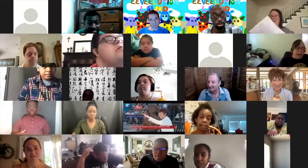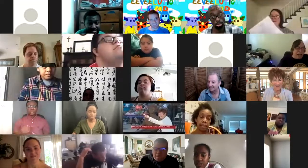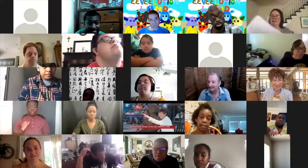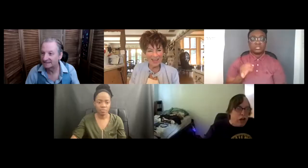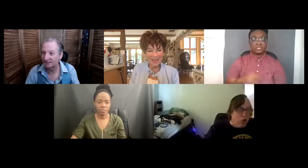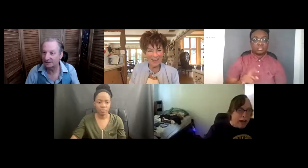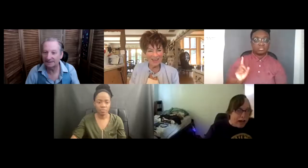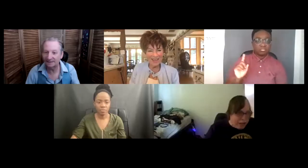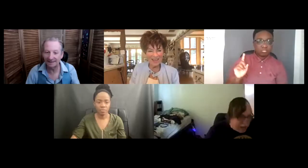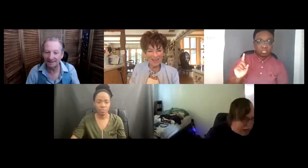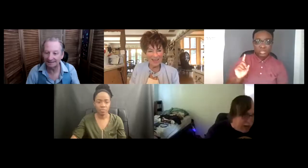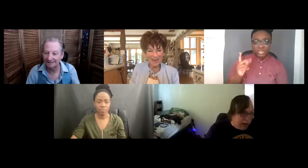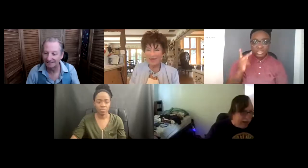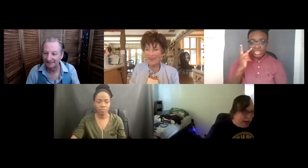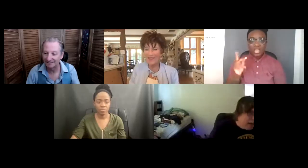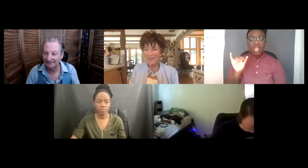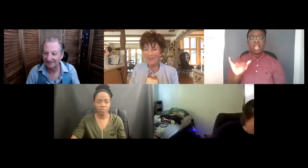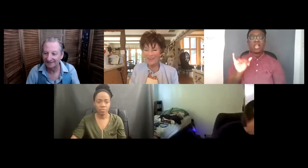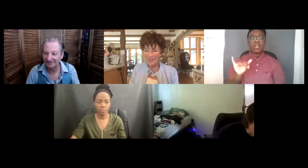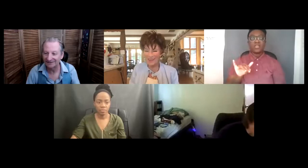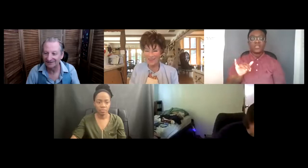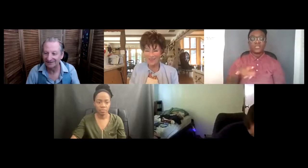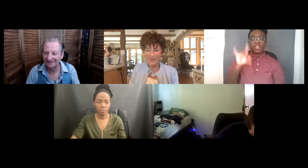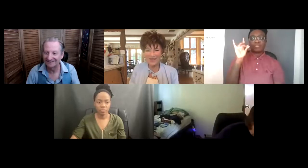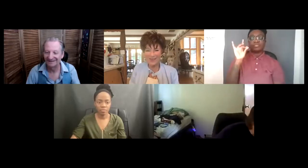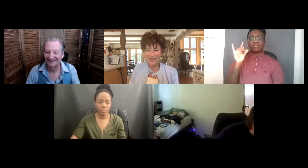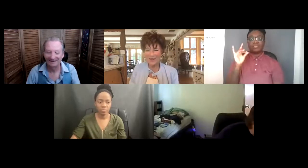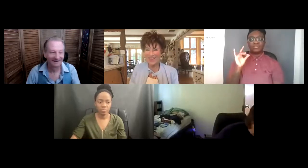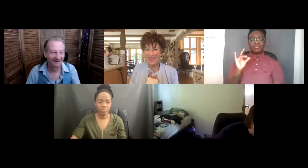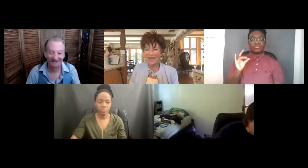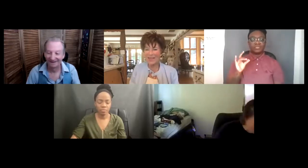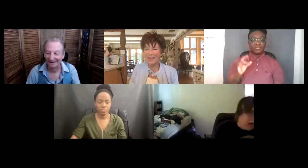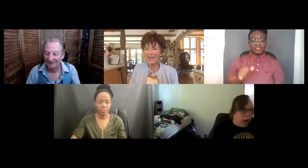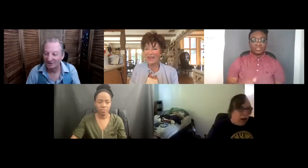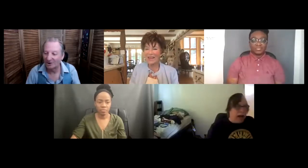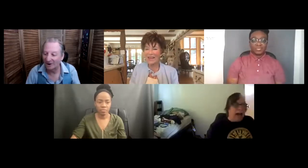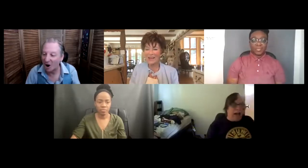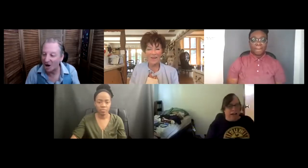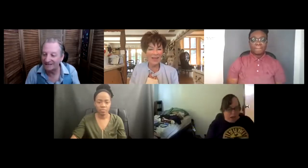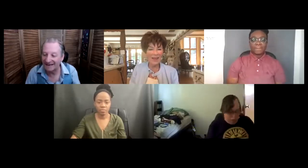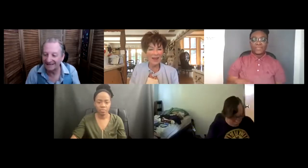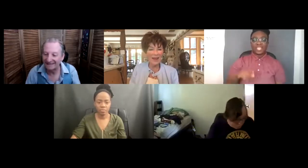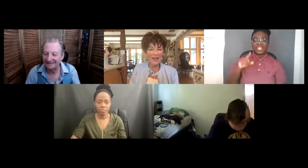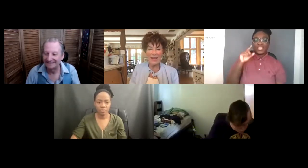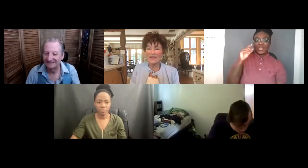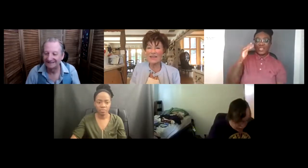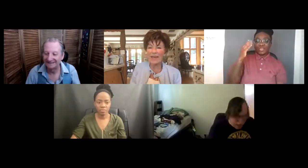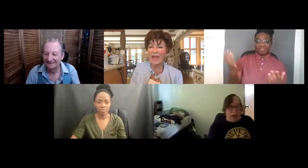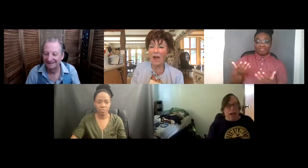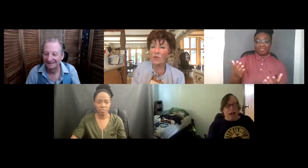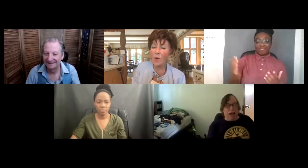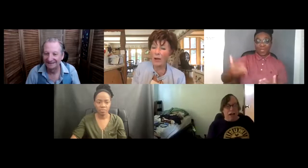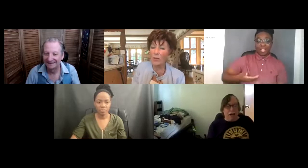Let's see. Add spotlight. Here we go. I need to be. Okay. You are on, Danny.